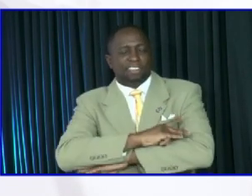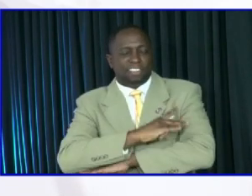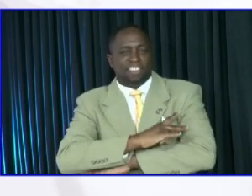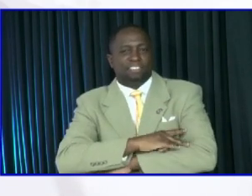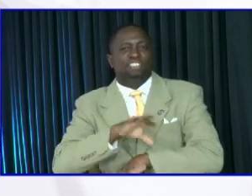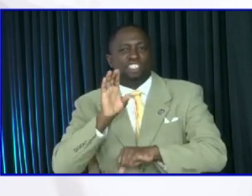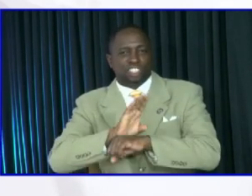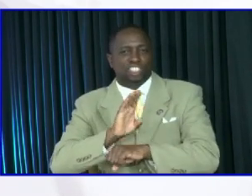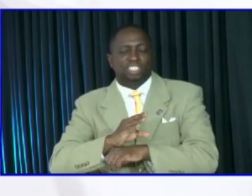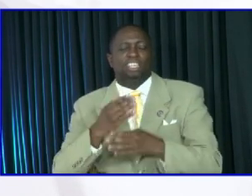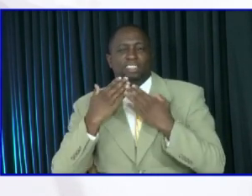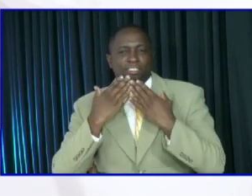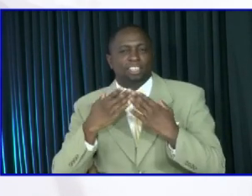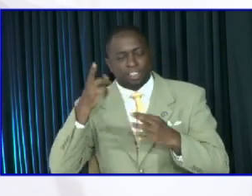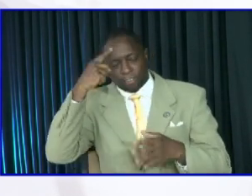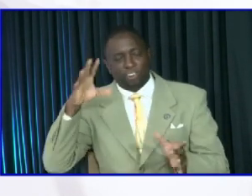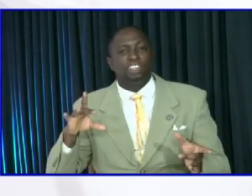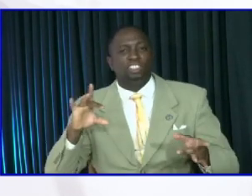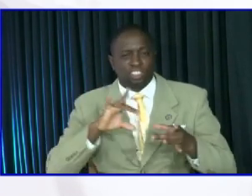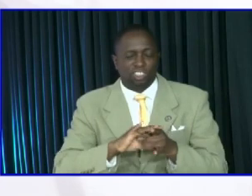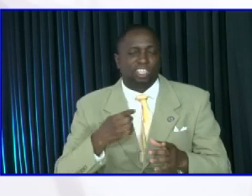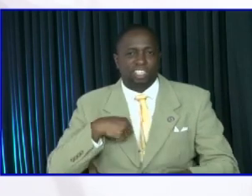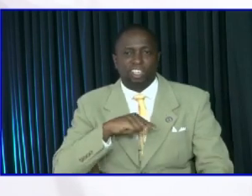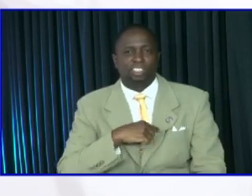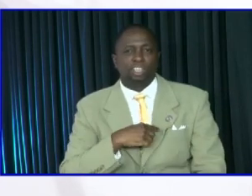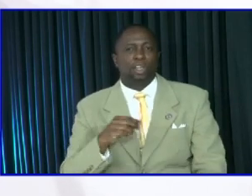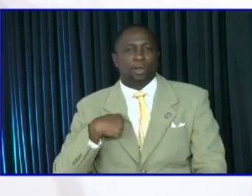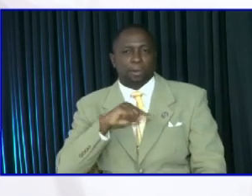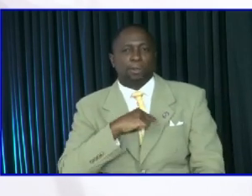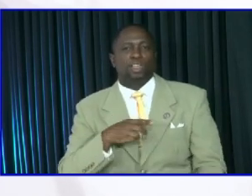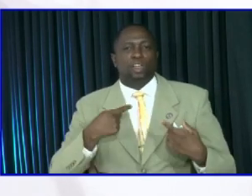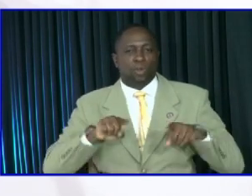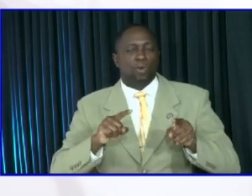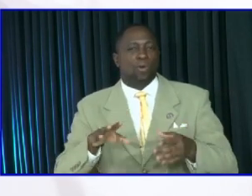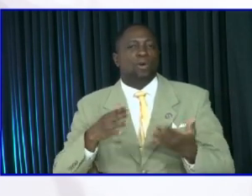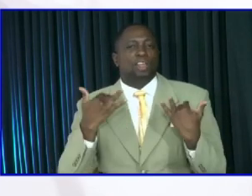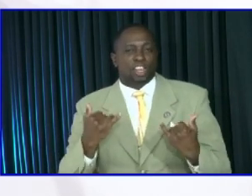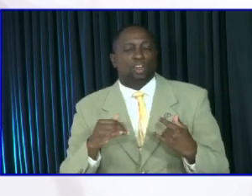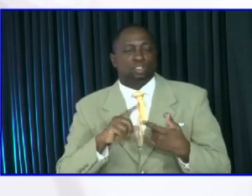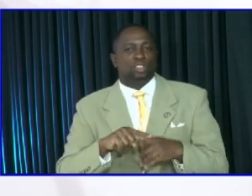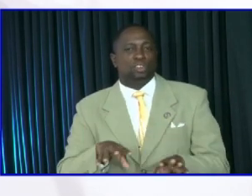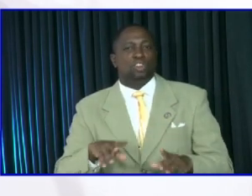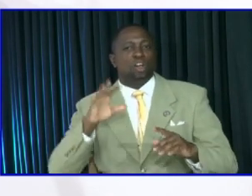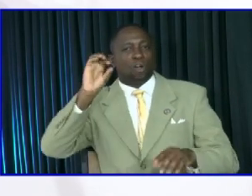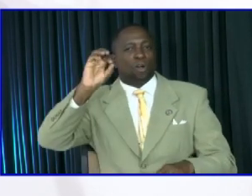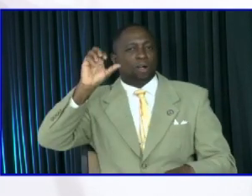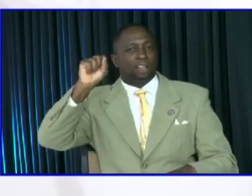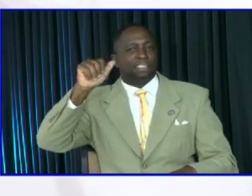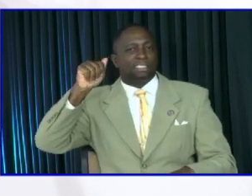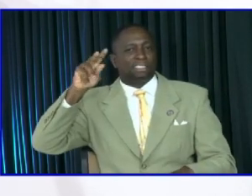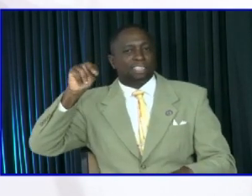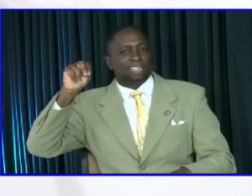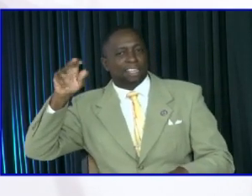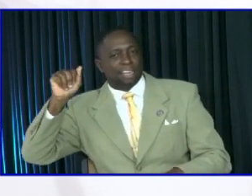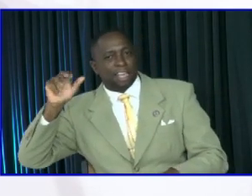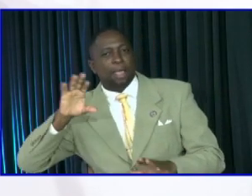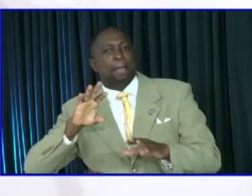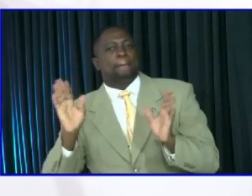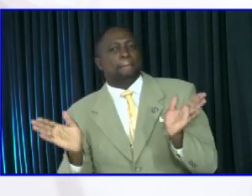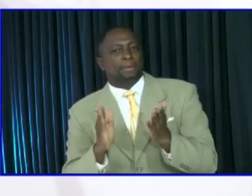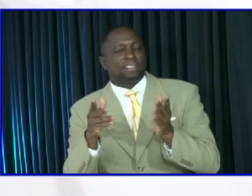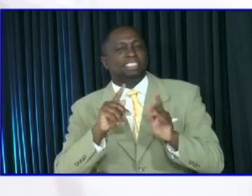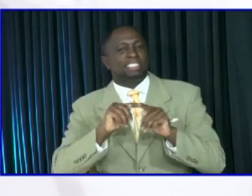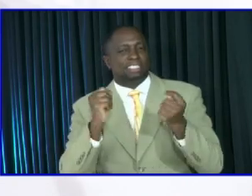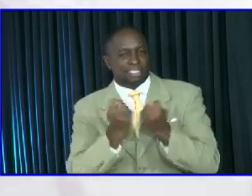Rollington SDA Church. We're going to throw now to Asana Praise for our theme song. This is Let's Talk About Him.